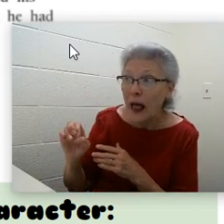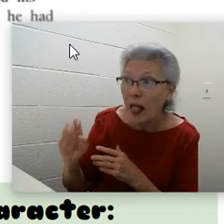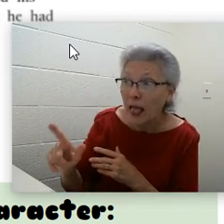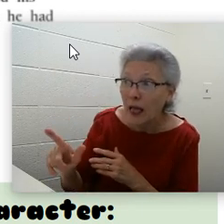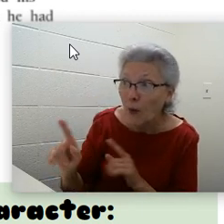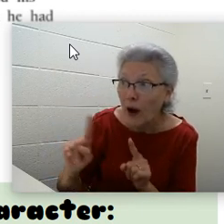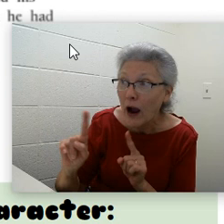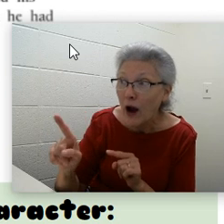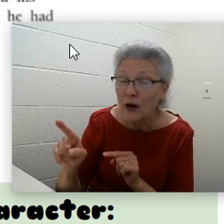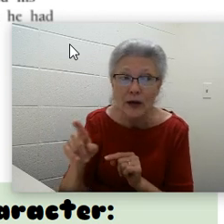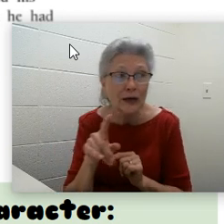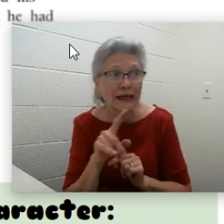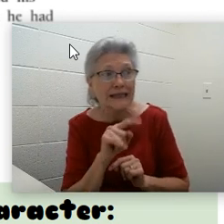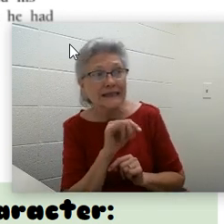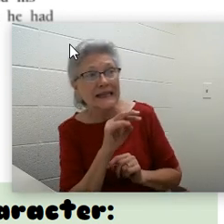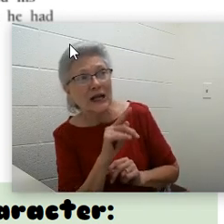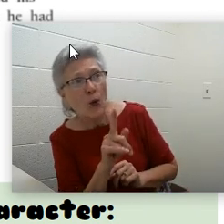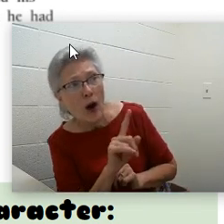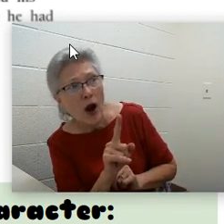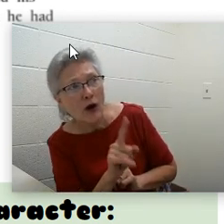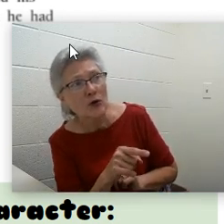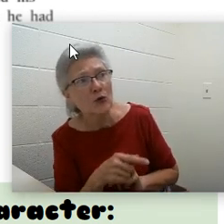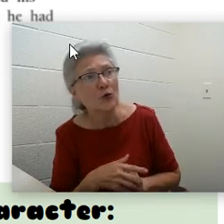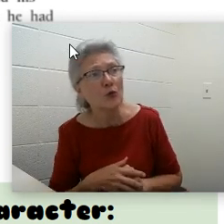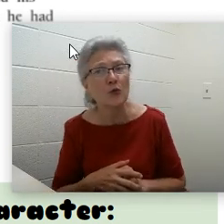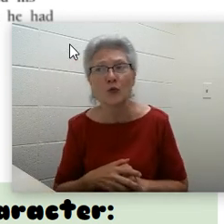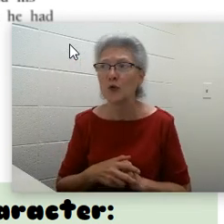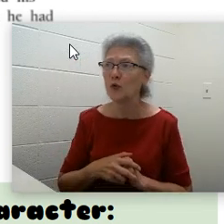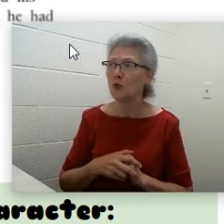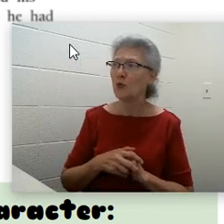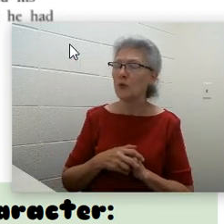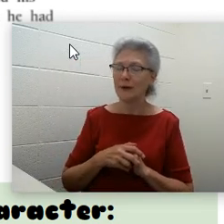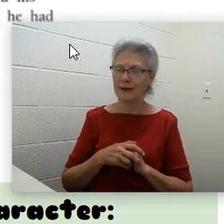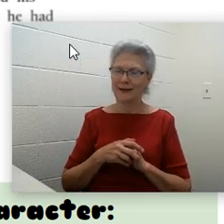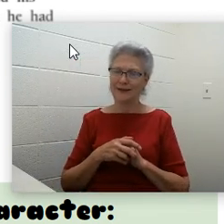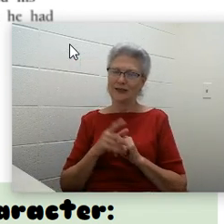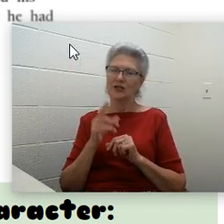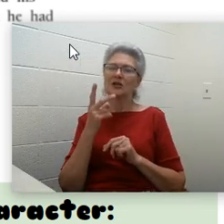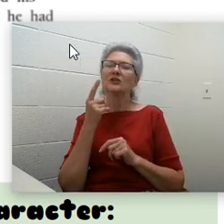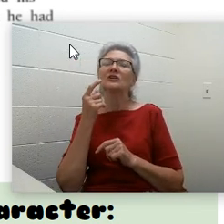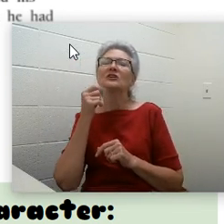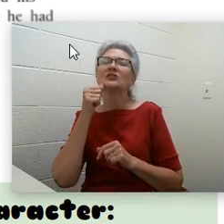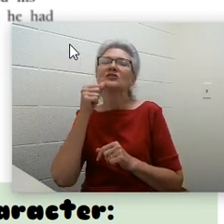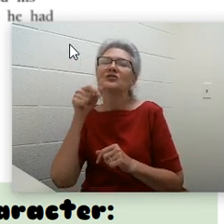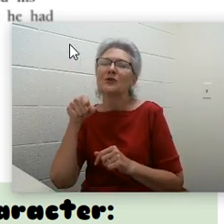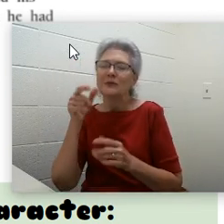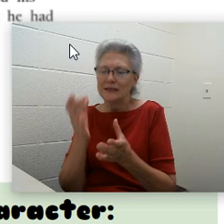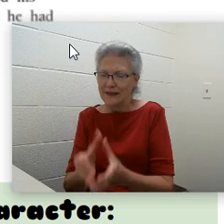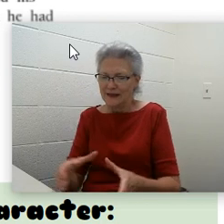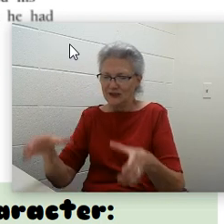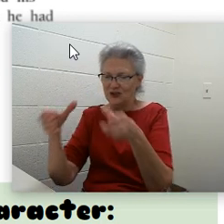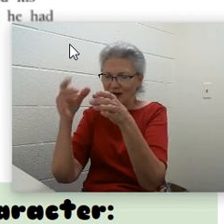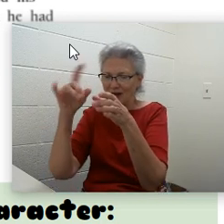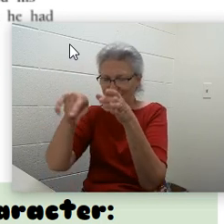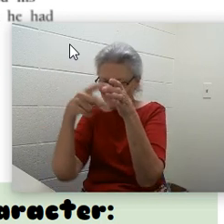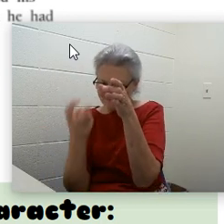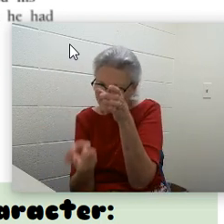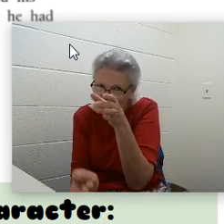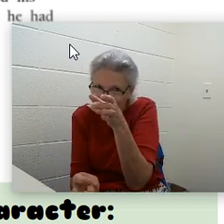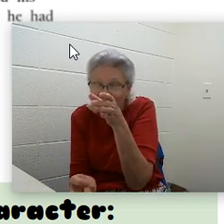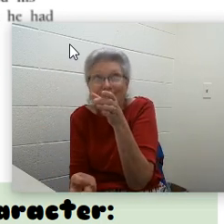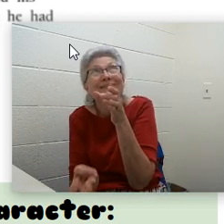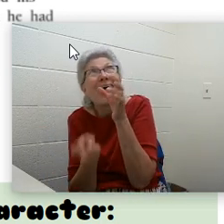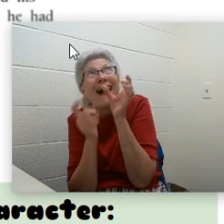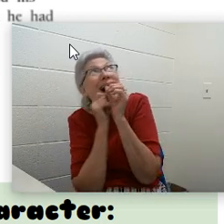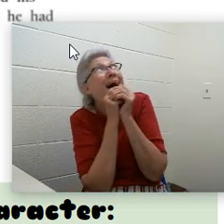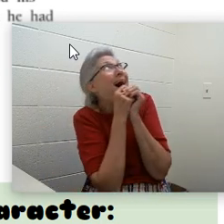asleep. "Tink, where are you?" She was in a jug for the moment, and liking it extremely. She had never been in a